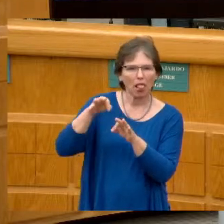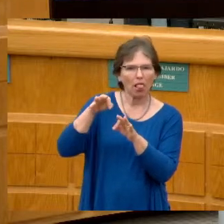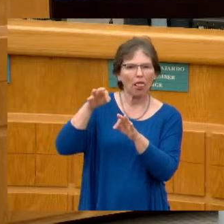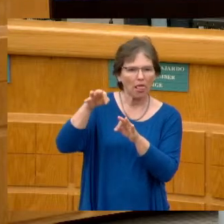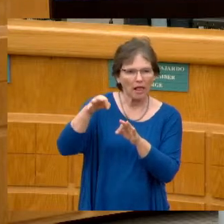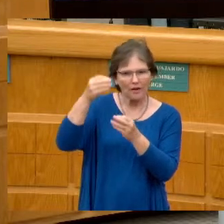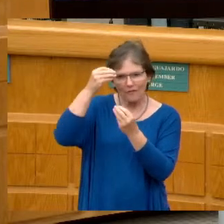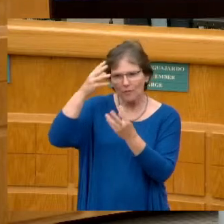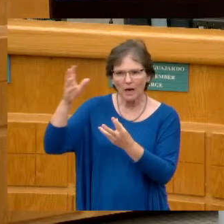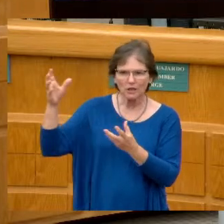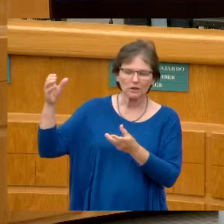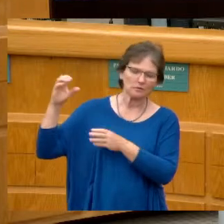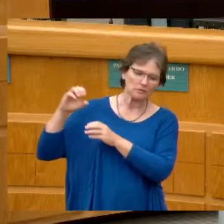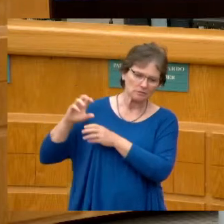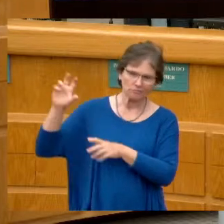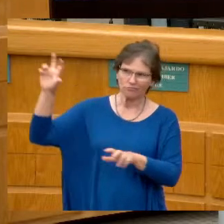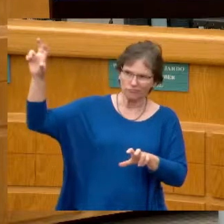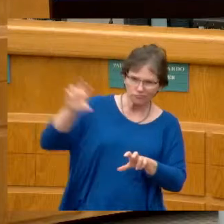at the beginning.